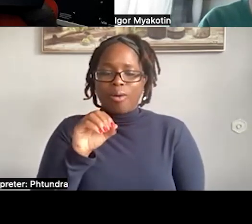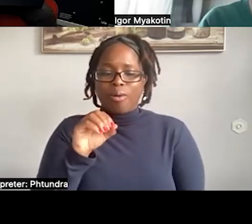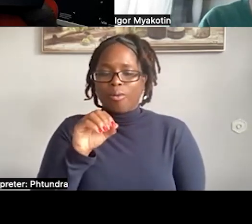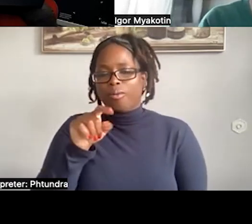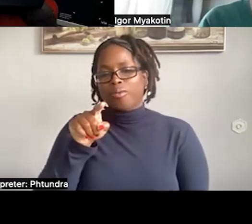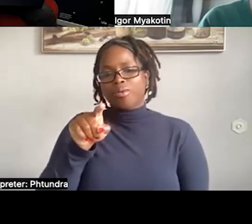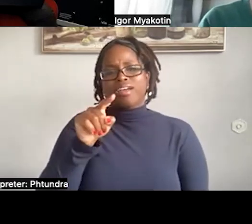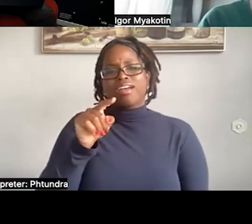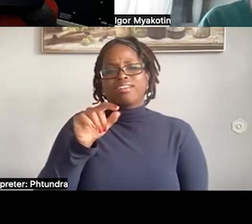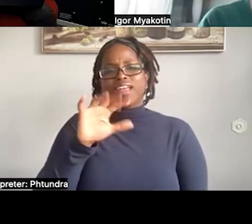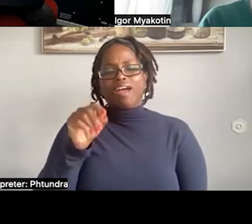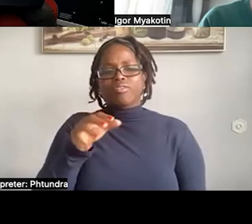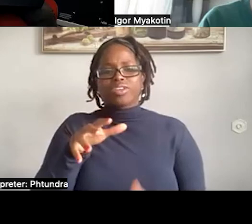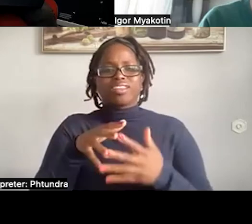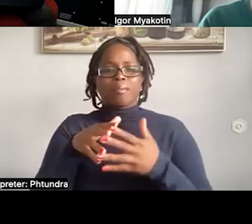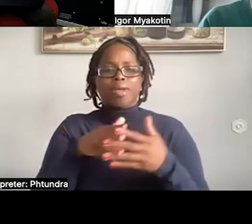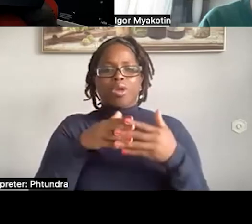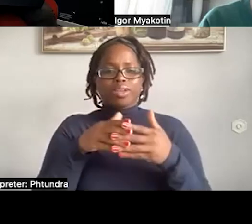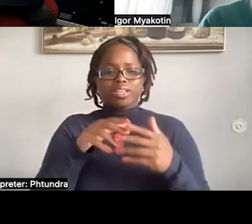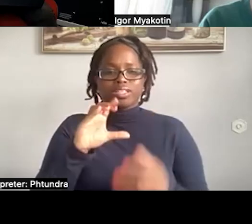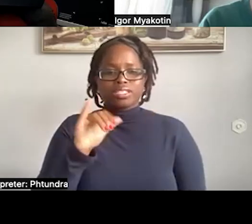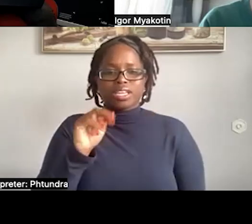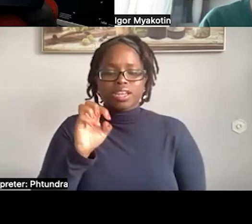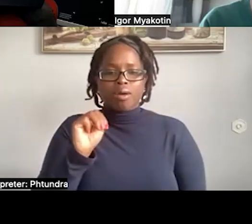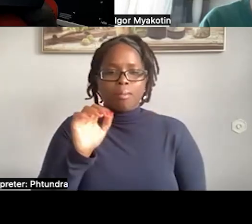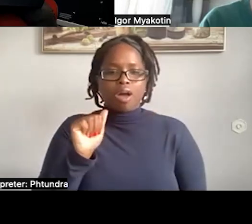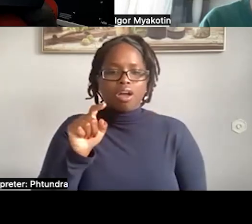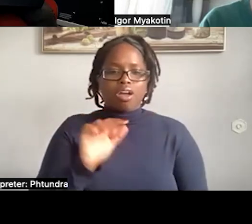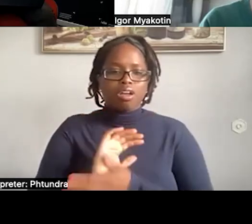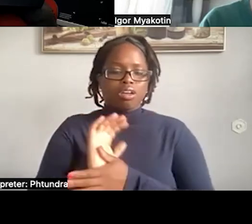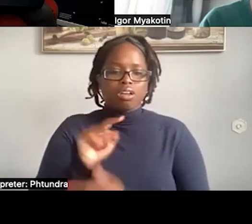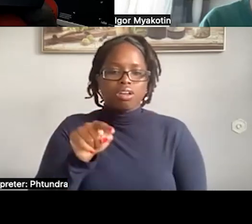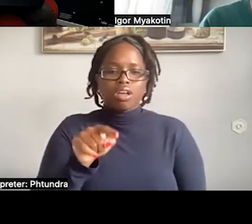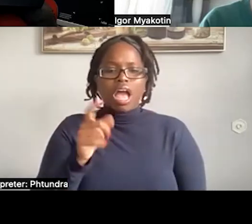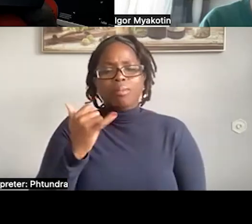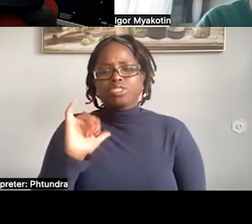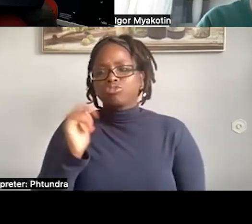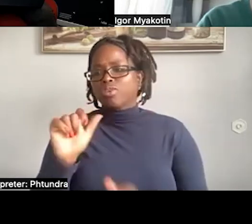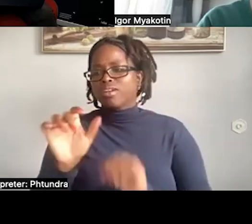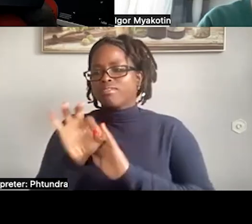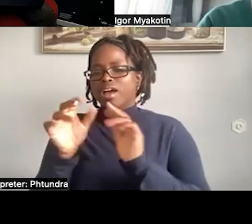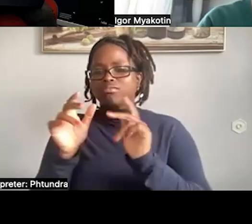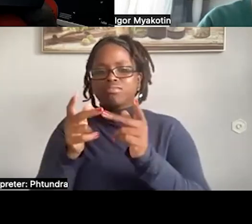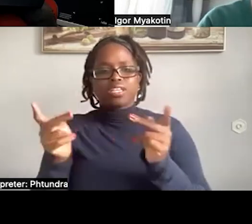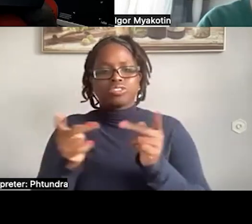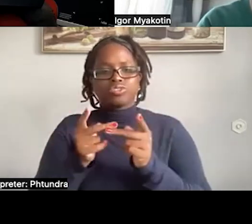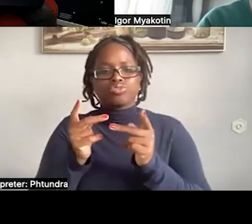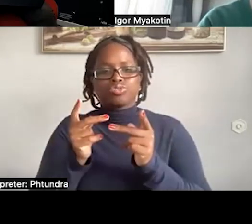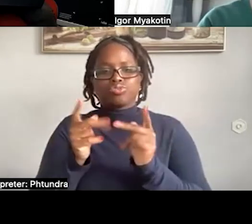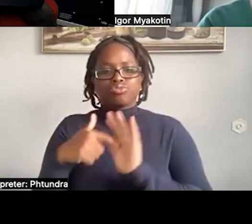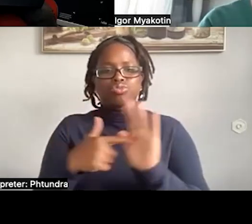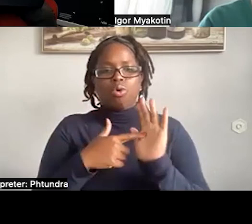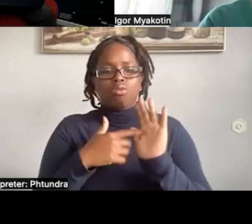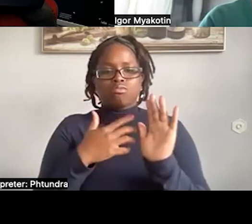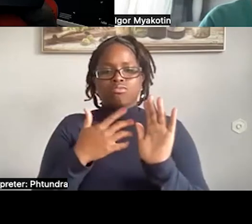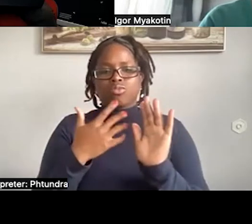will be abroad. I don't know. We are still looking for places to show the movie, to